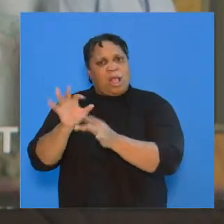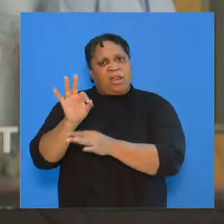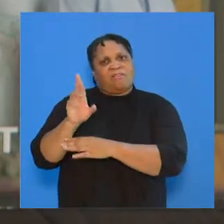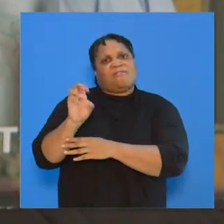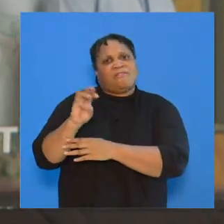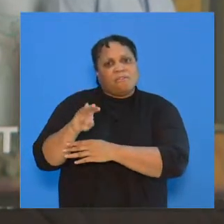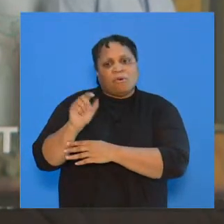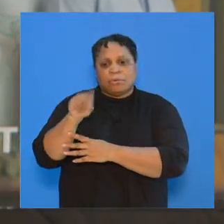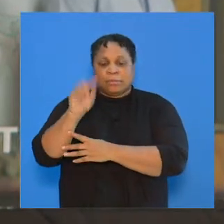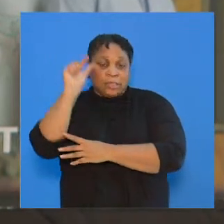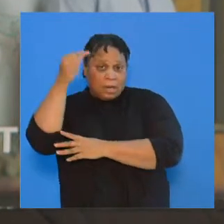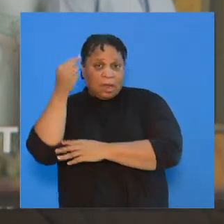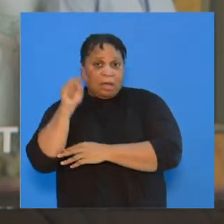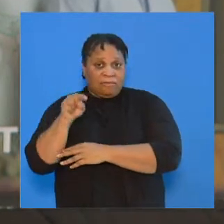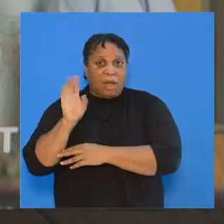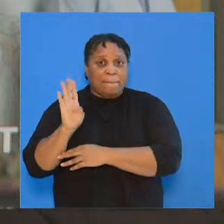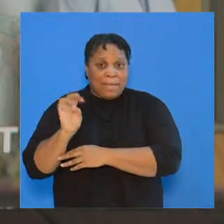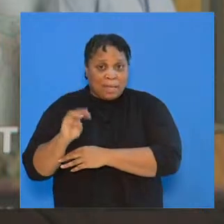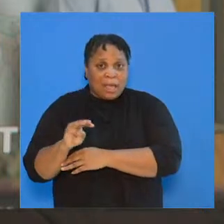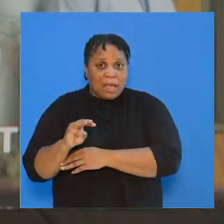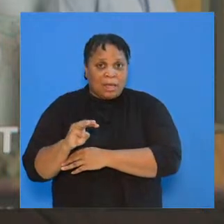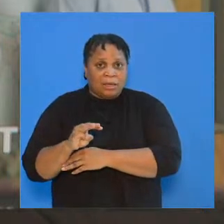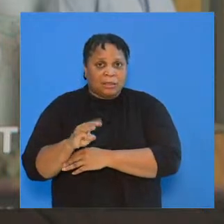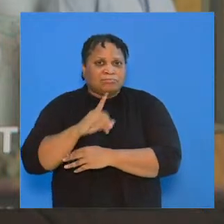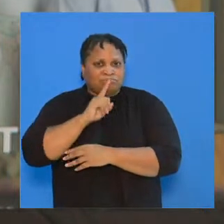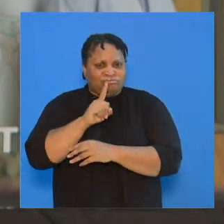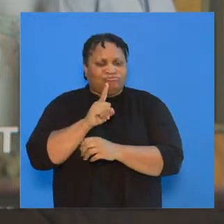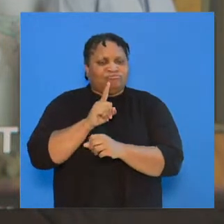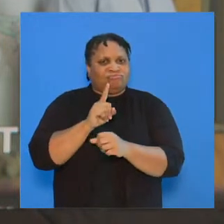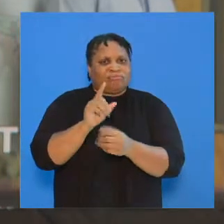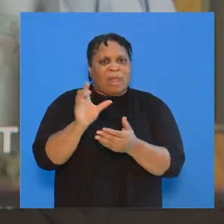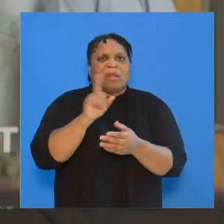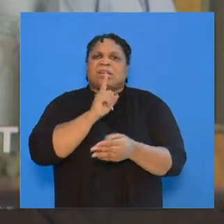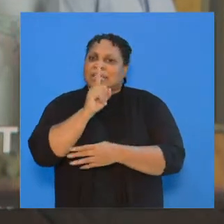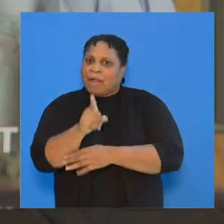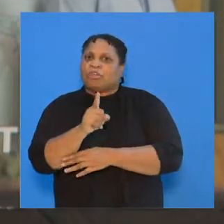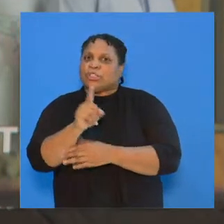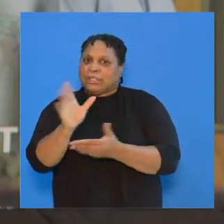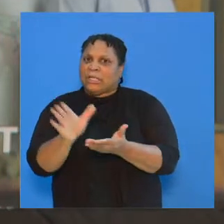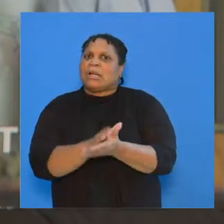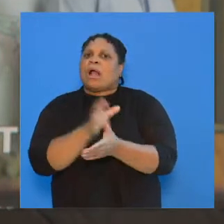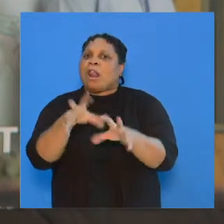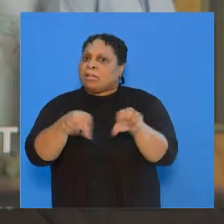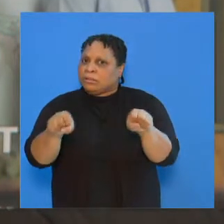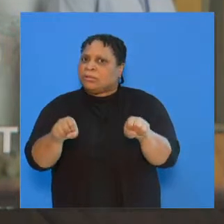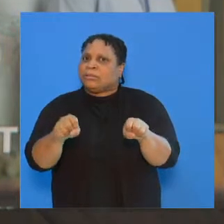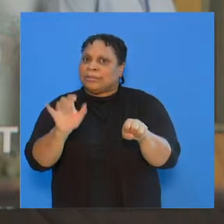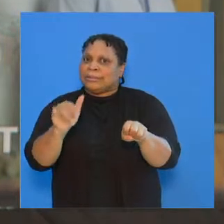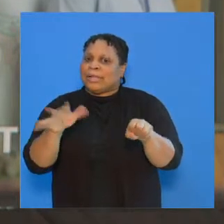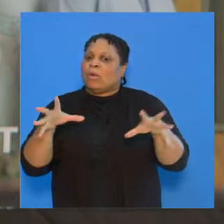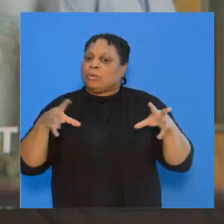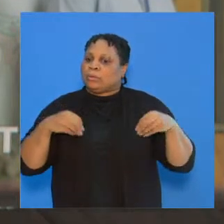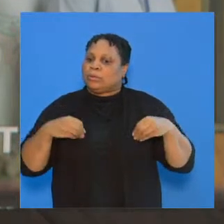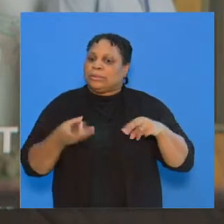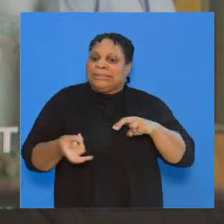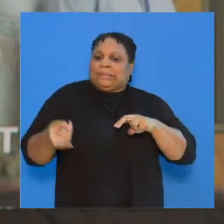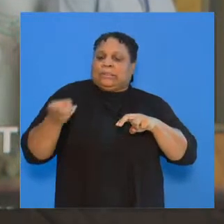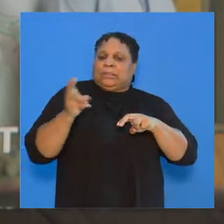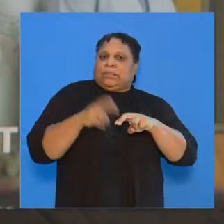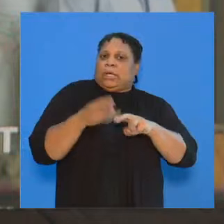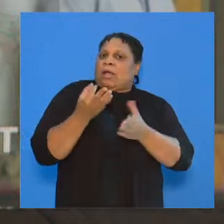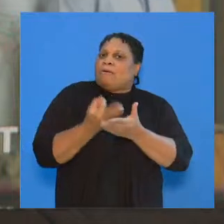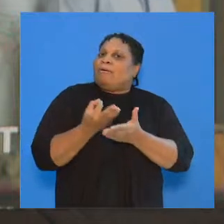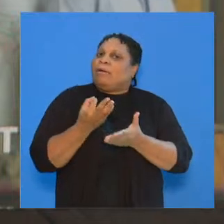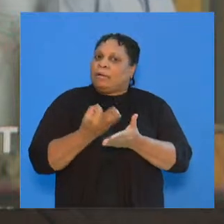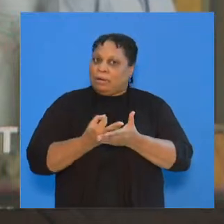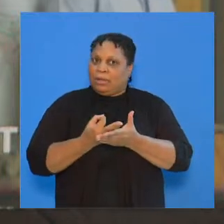forum.gov.bm. Guaranteed college scholarships. Since taking office, we have dramatically increased funding for